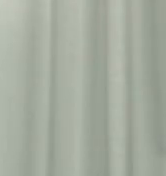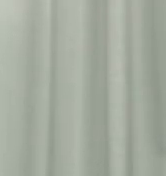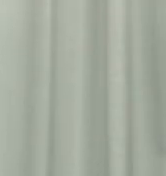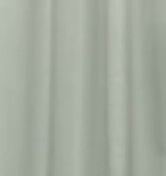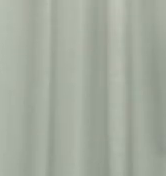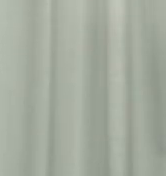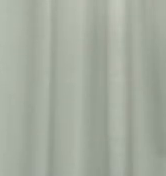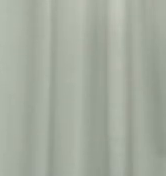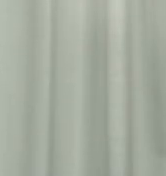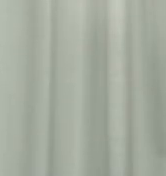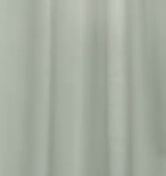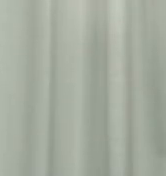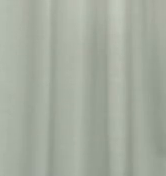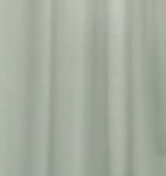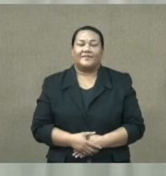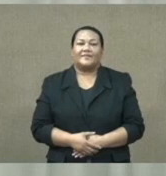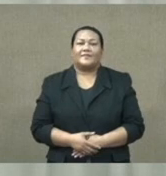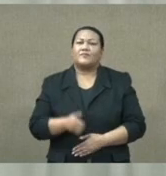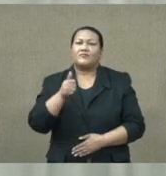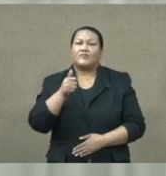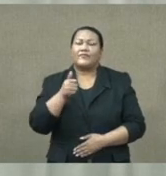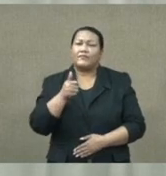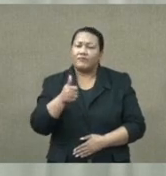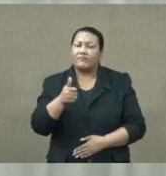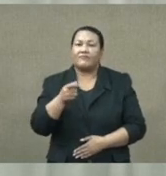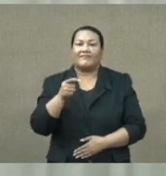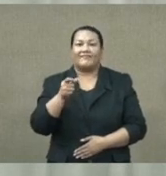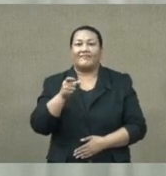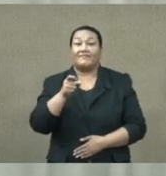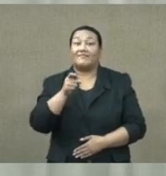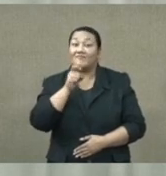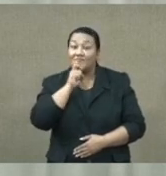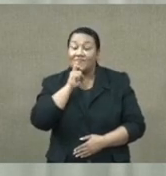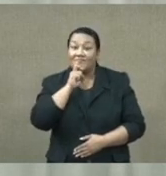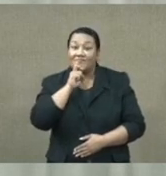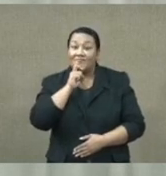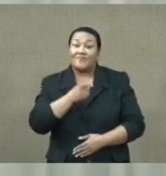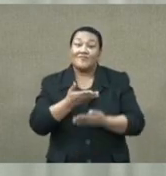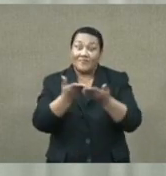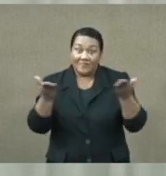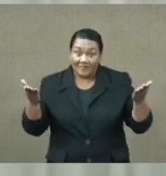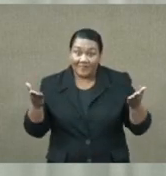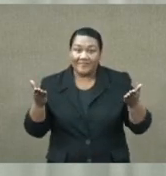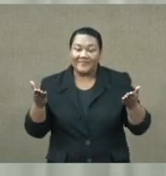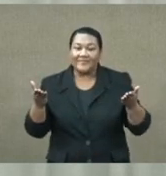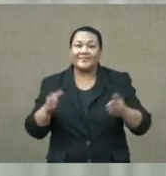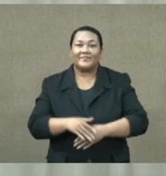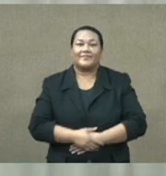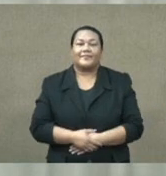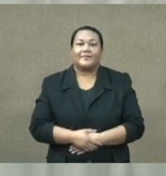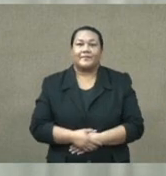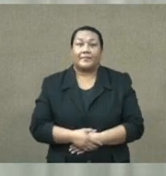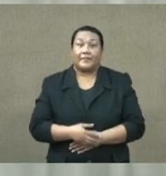Sambulvana. A very good afternoon to you, my fellow countrymen. When I was